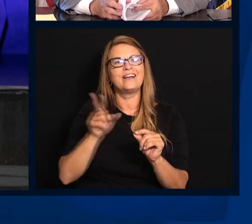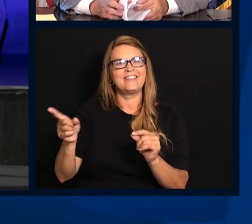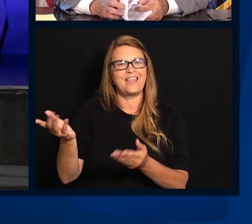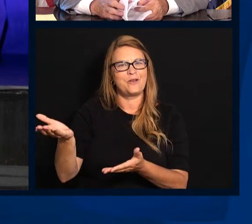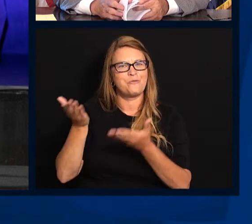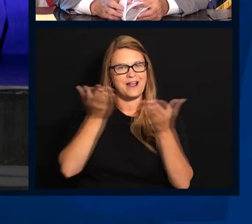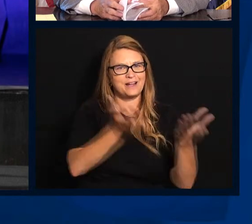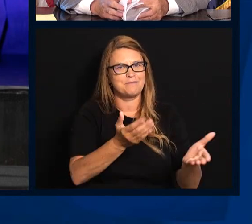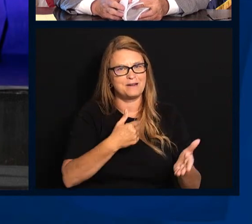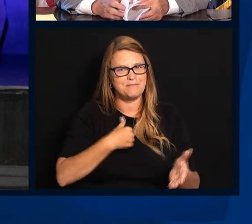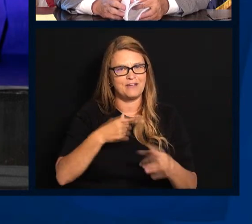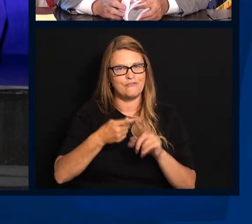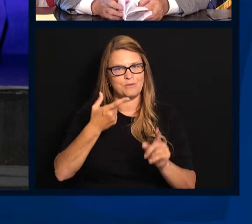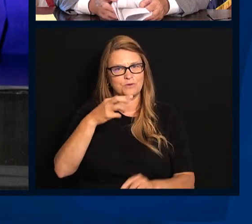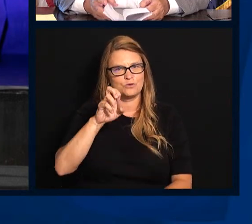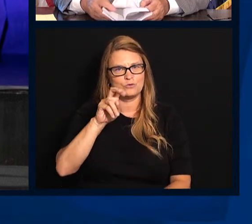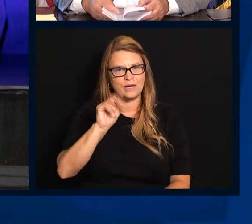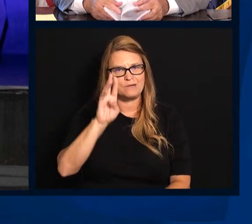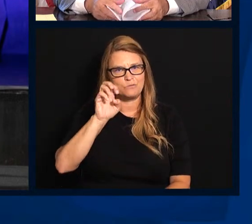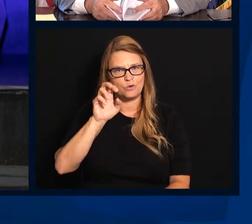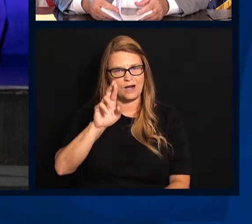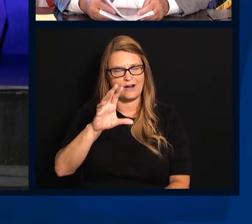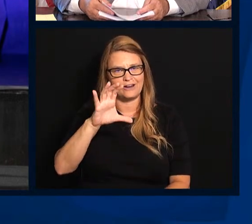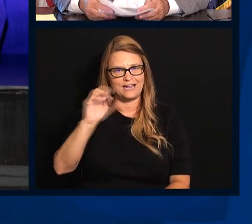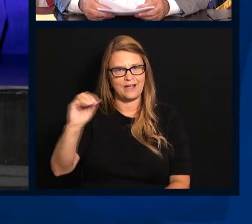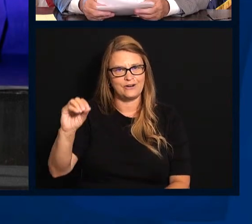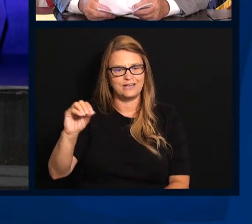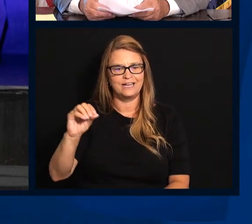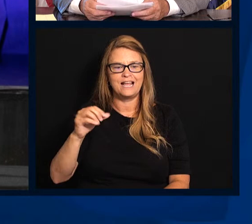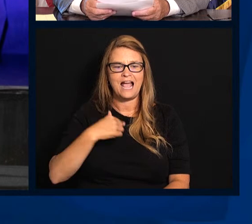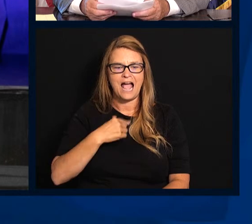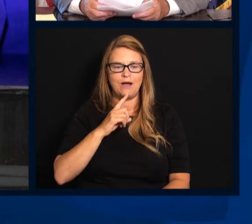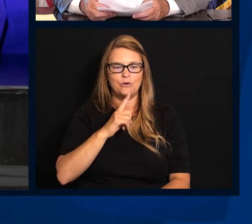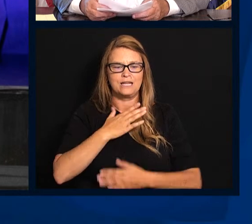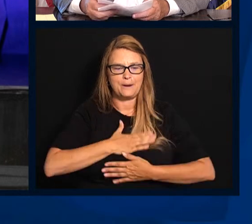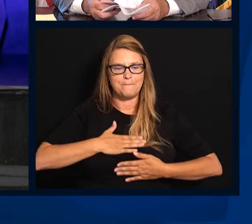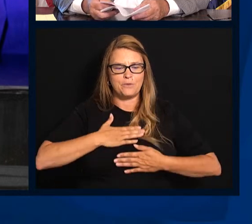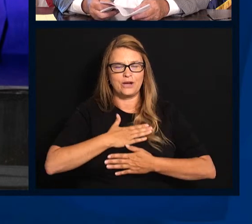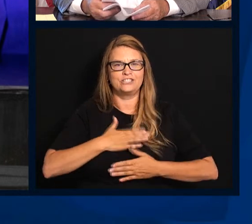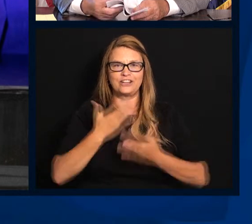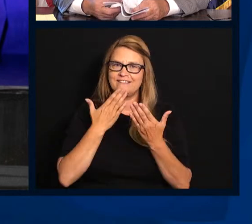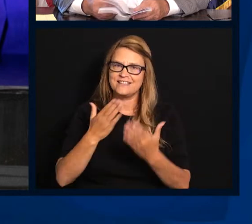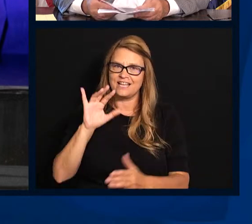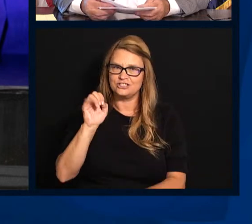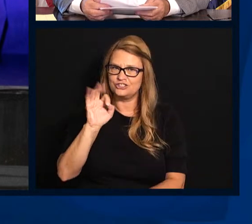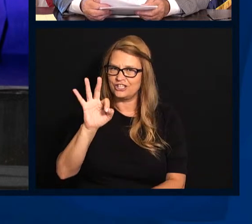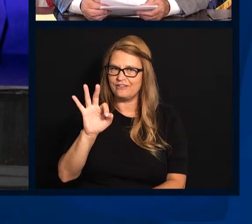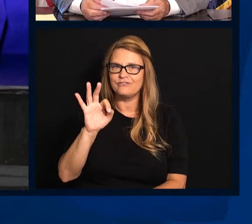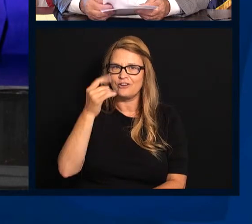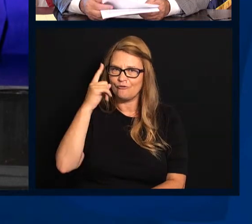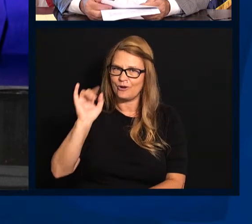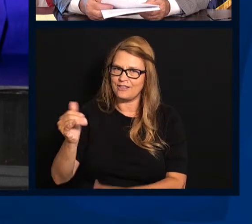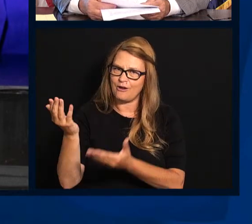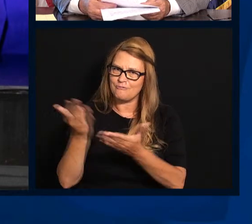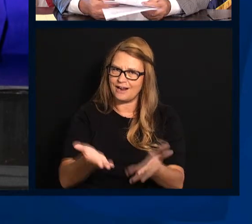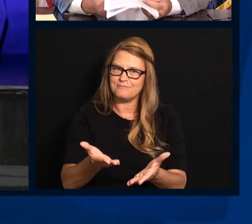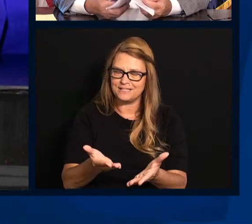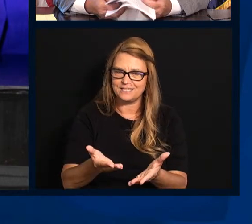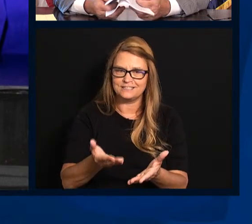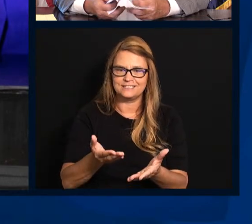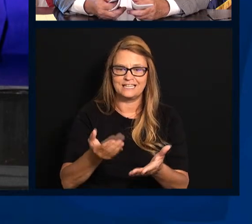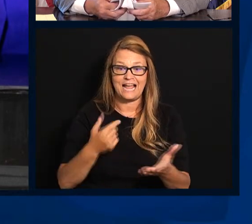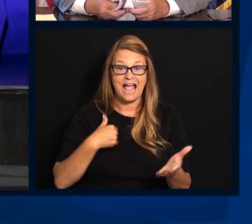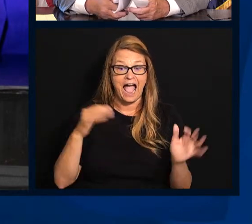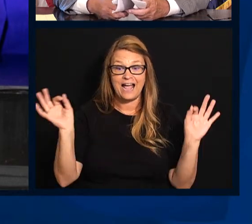me from Greenbrier County, and an incredible letter, and I thank Jeff in every way. I surely didn't have anything to